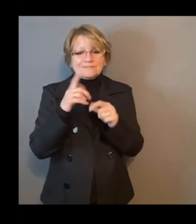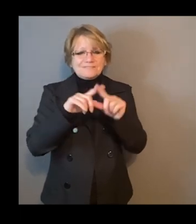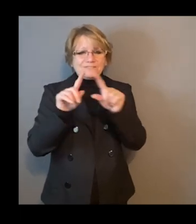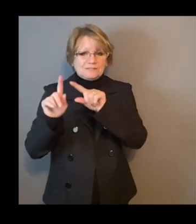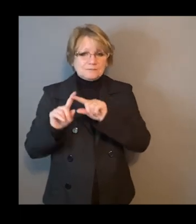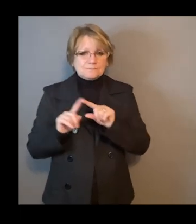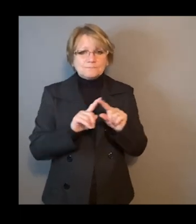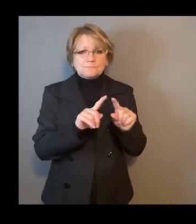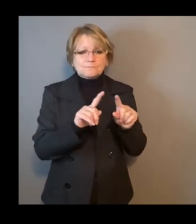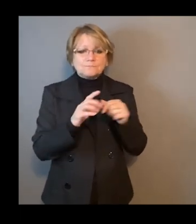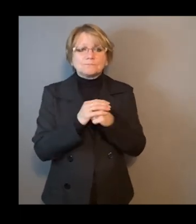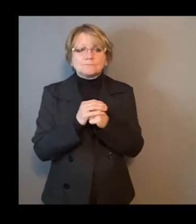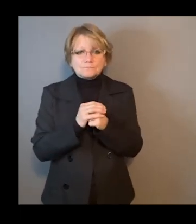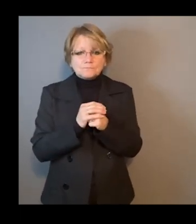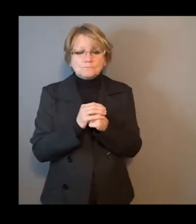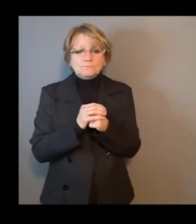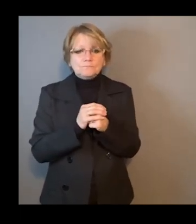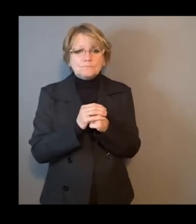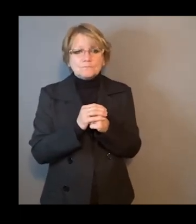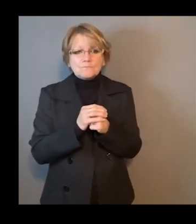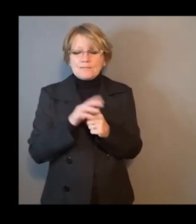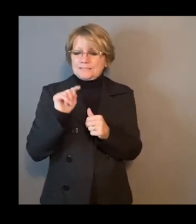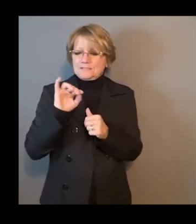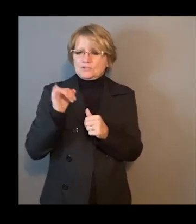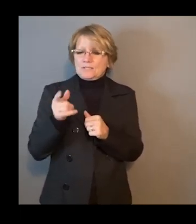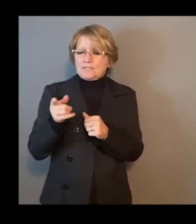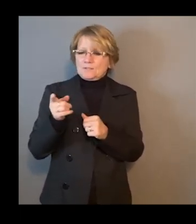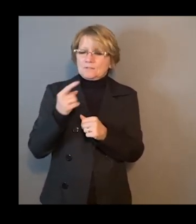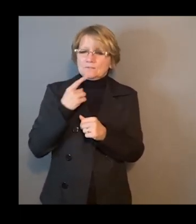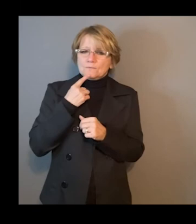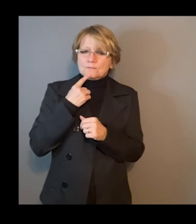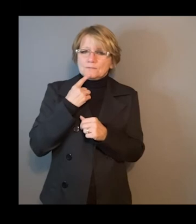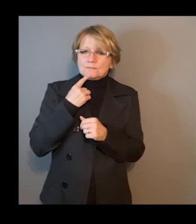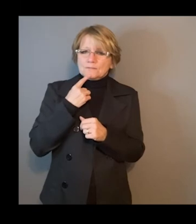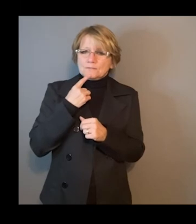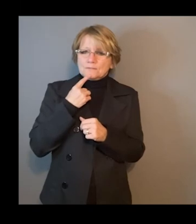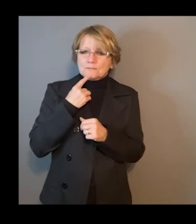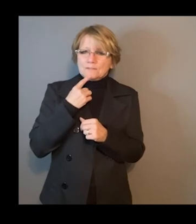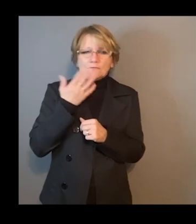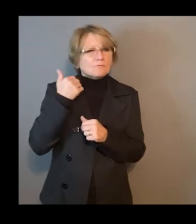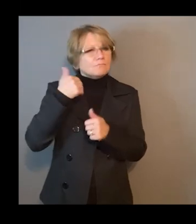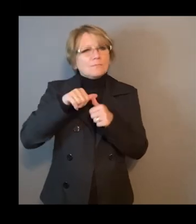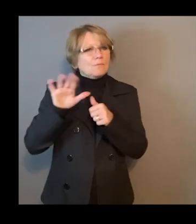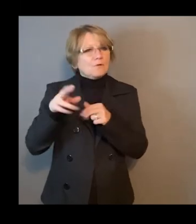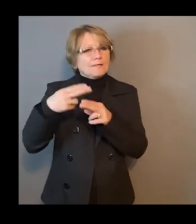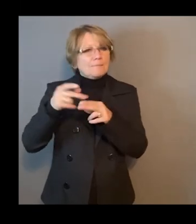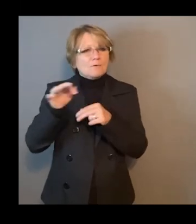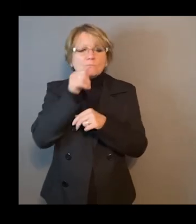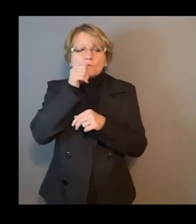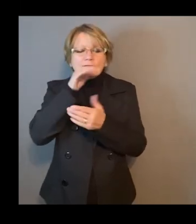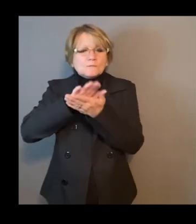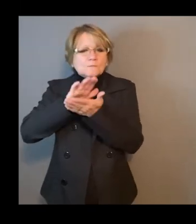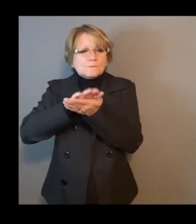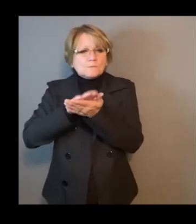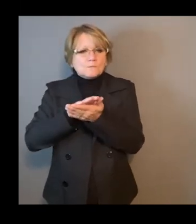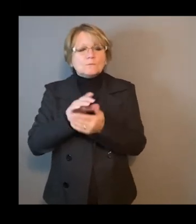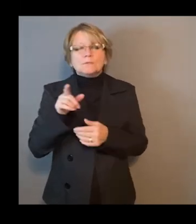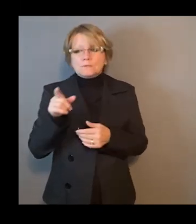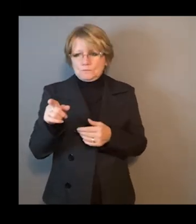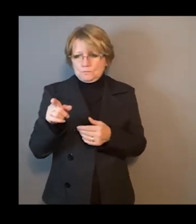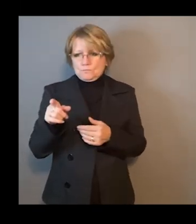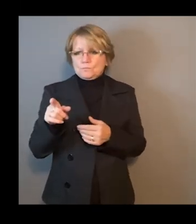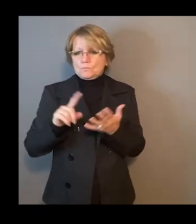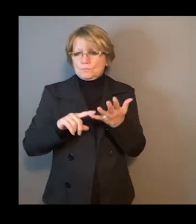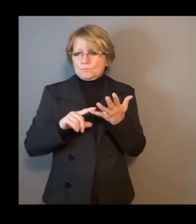they're all a little bit different. We've also, TJ, I believe you went to, can't remember the name of the private school that you went to,